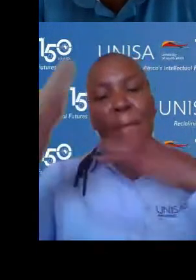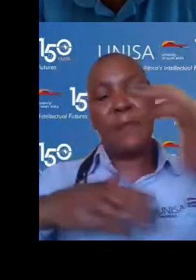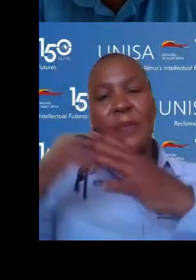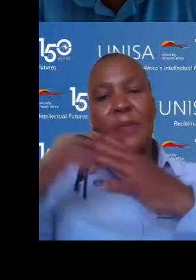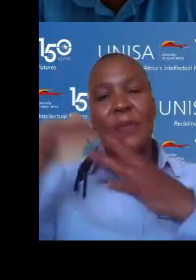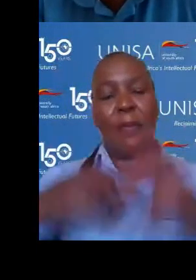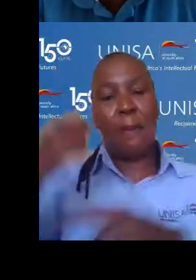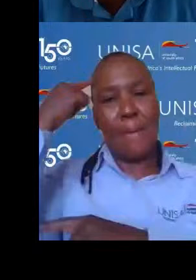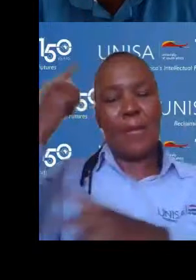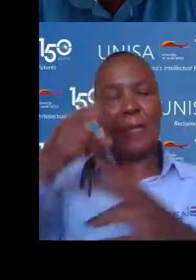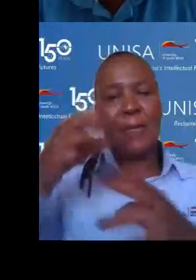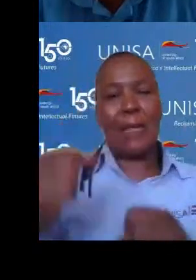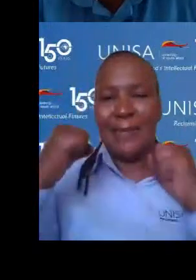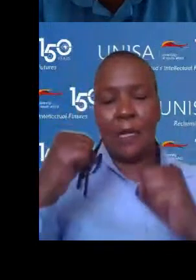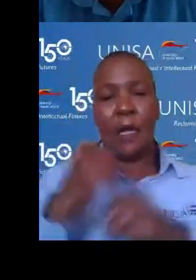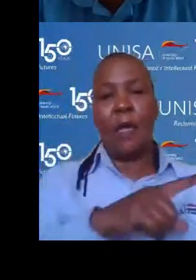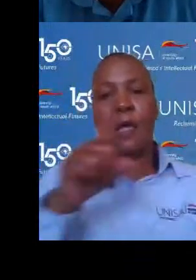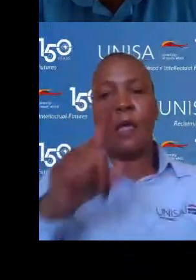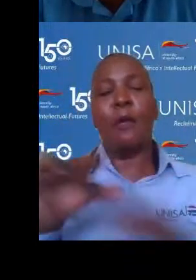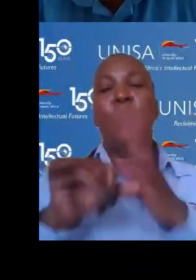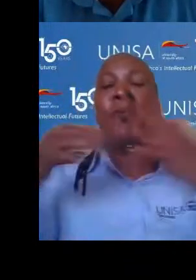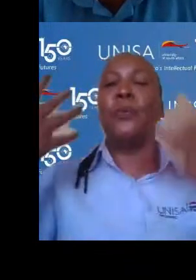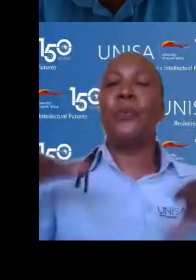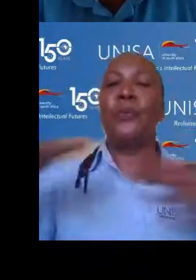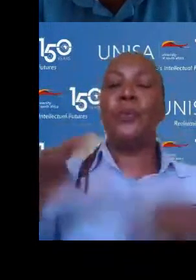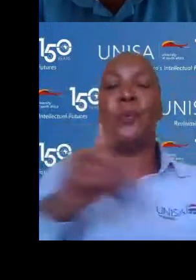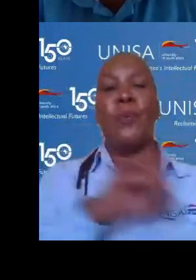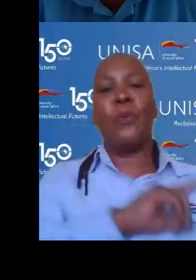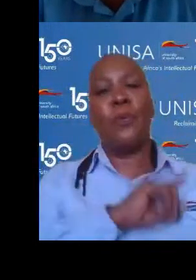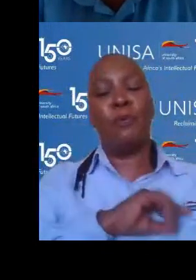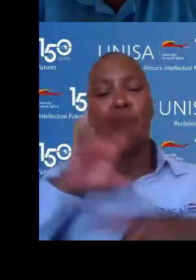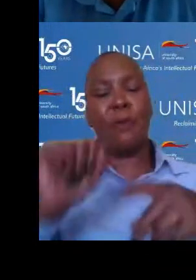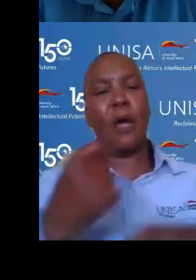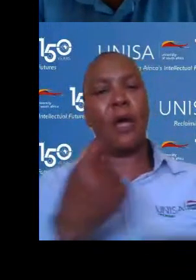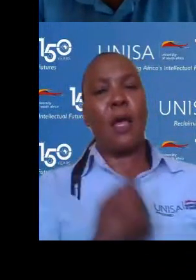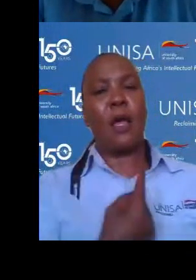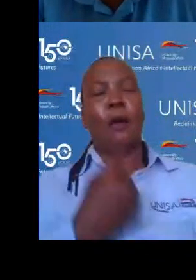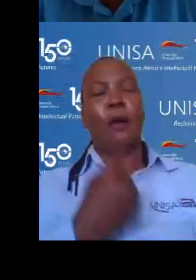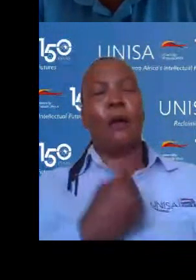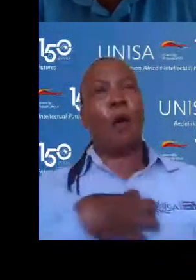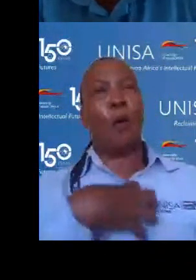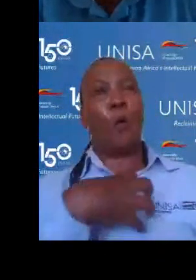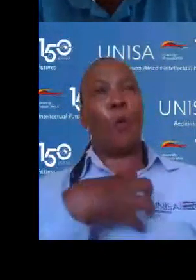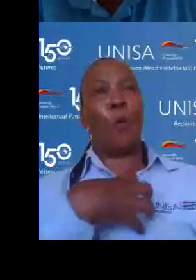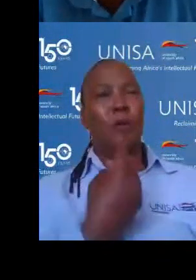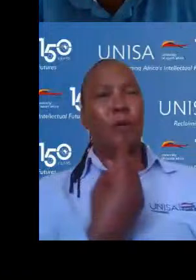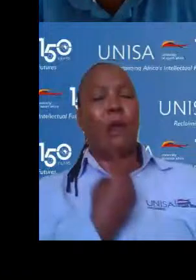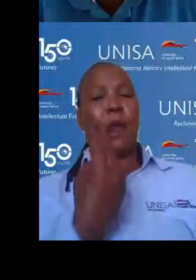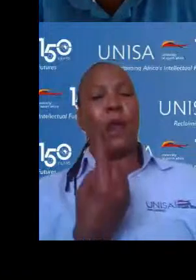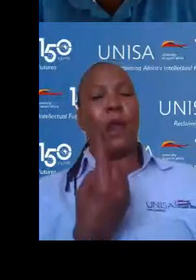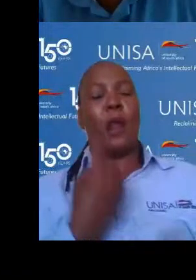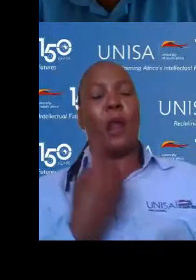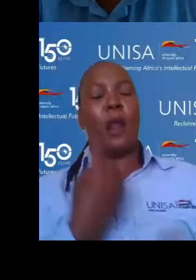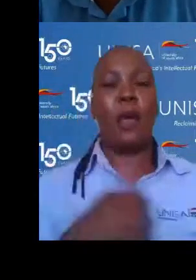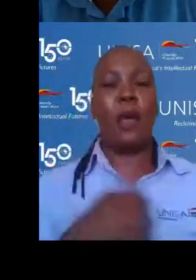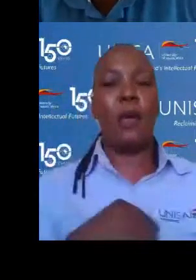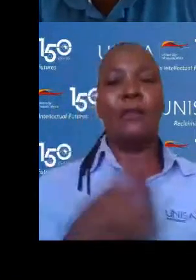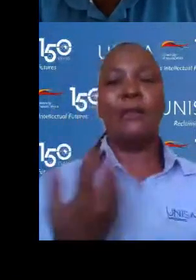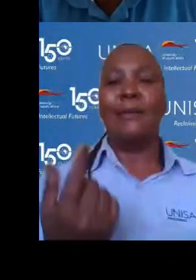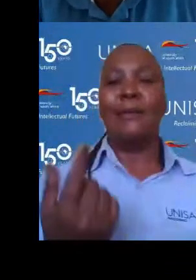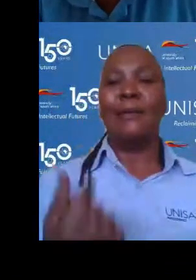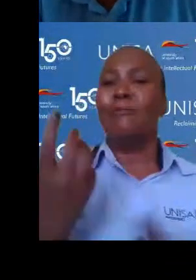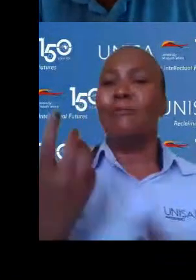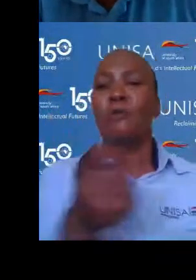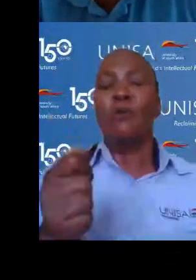mean, it's important because you find yourself on your own in a remote space,